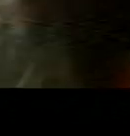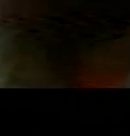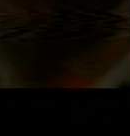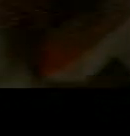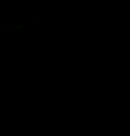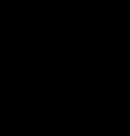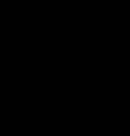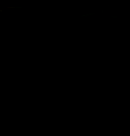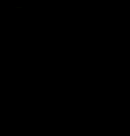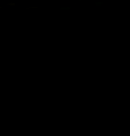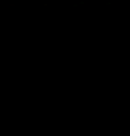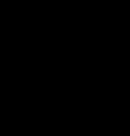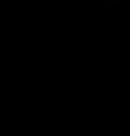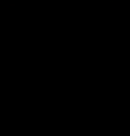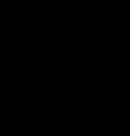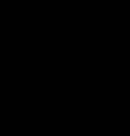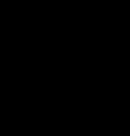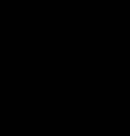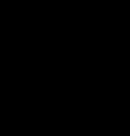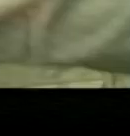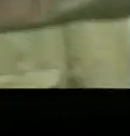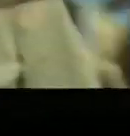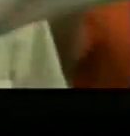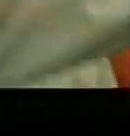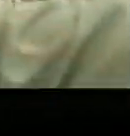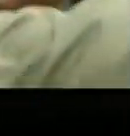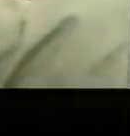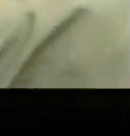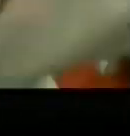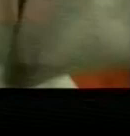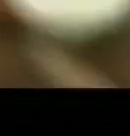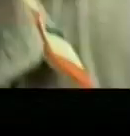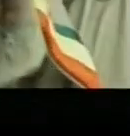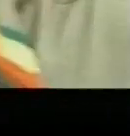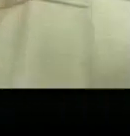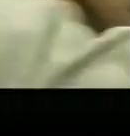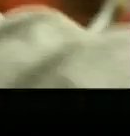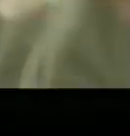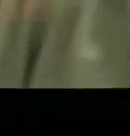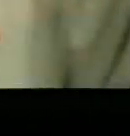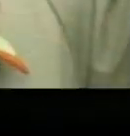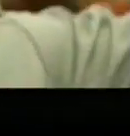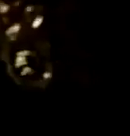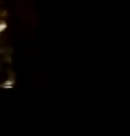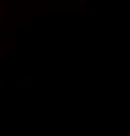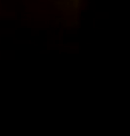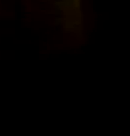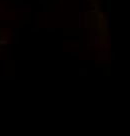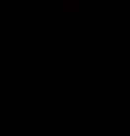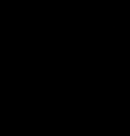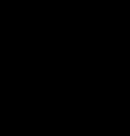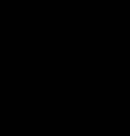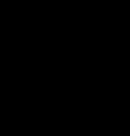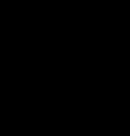we jump with the base. I make it in a life, I inherit all the means. Because them pay off, self-employed, cannot get lay